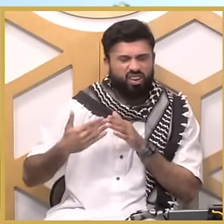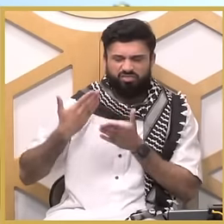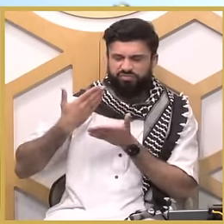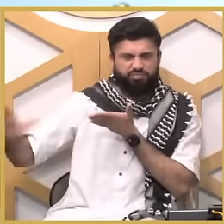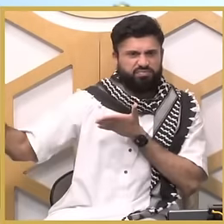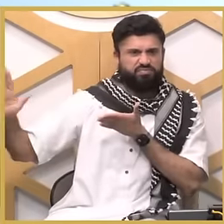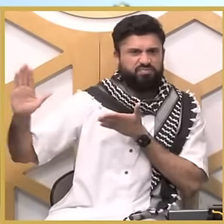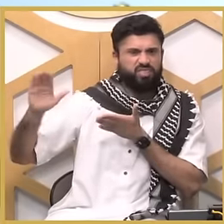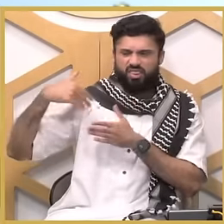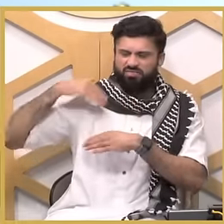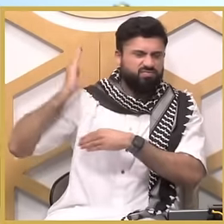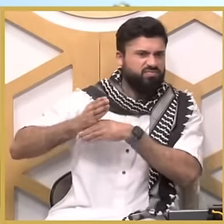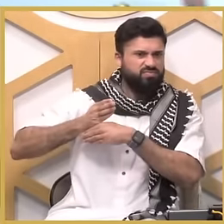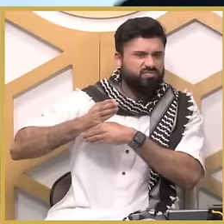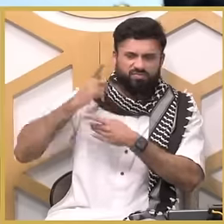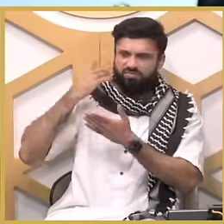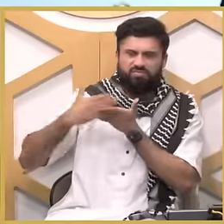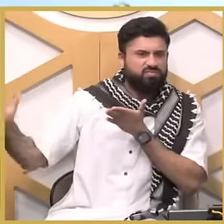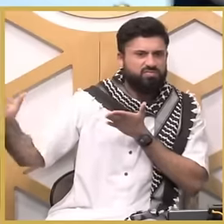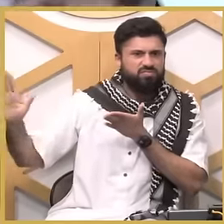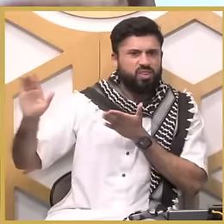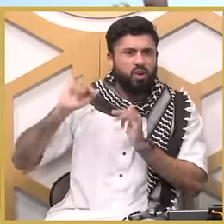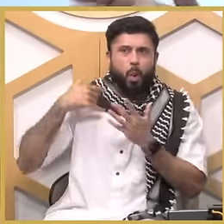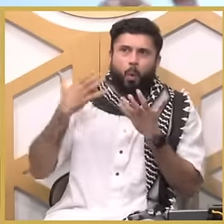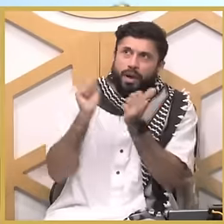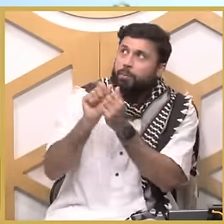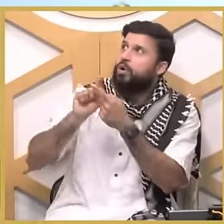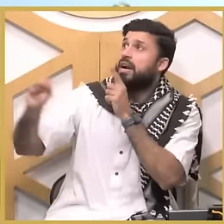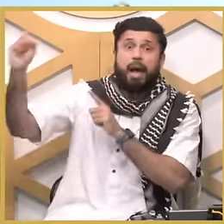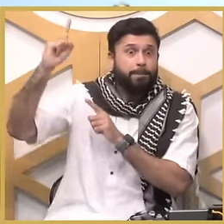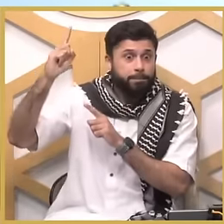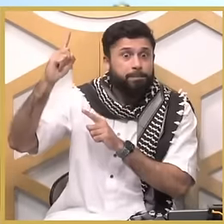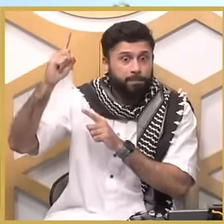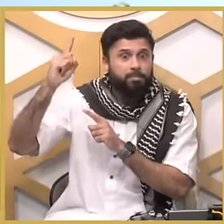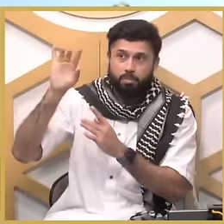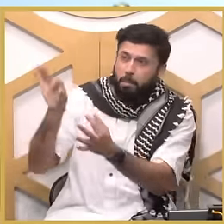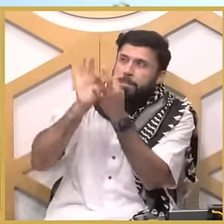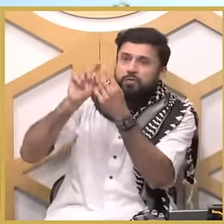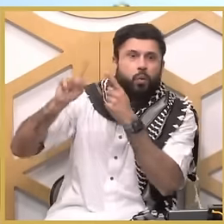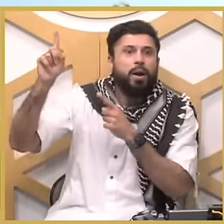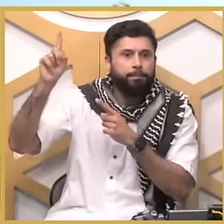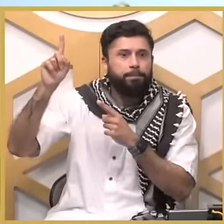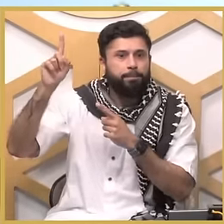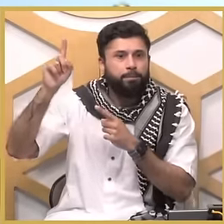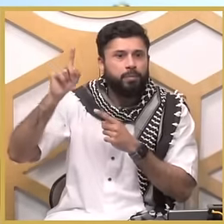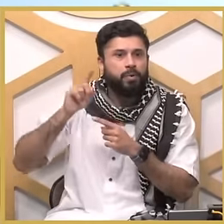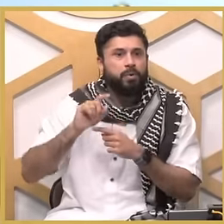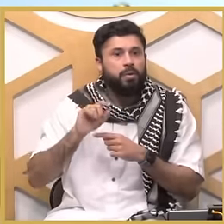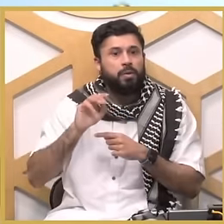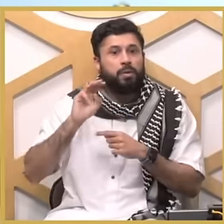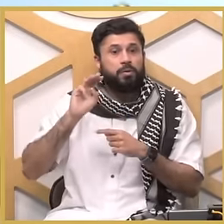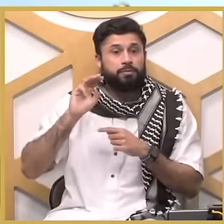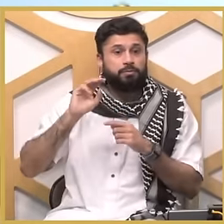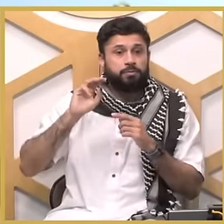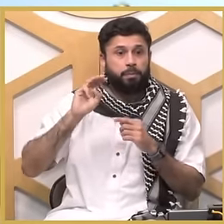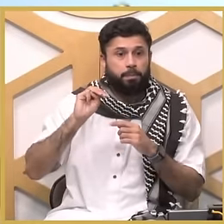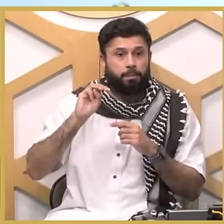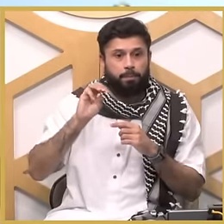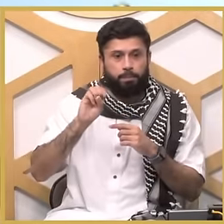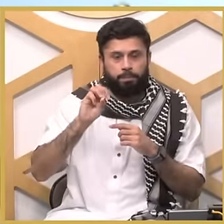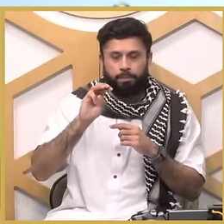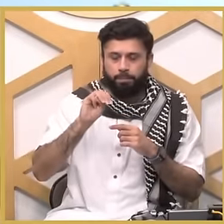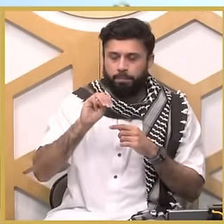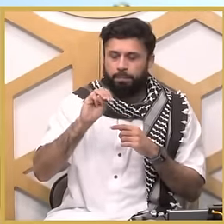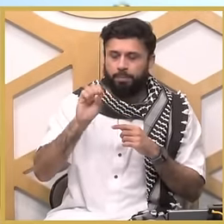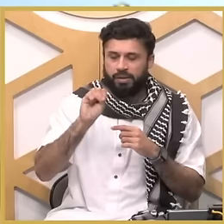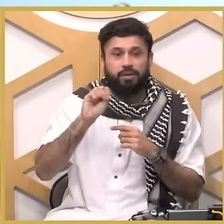MSA burnout folks do we have, right? Like, man, this MSA stuff is terrible. How many people get involved with the Muslim community or get involved with an organization? Like,